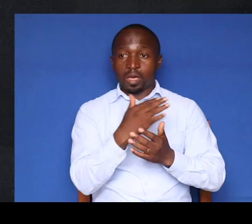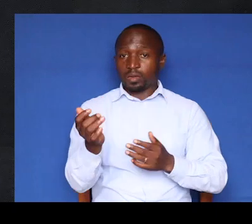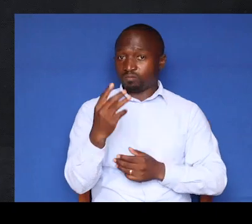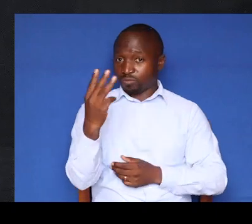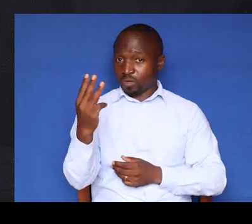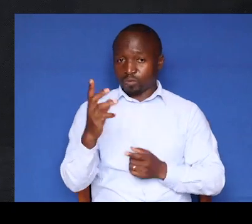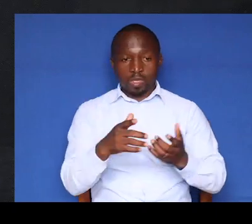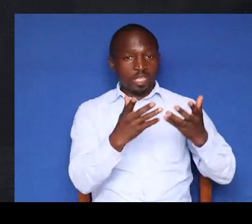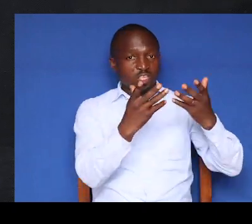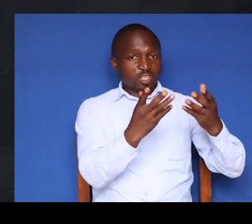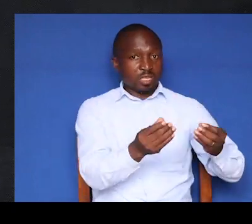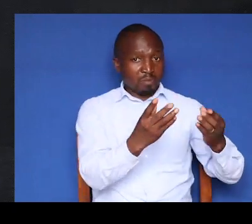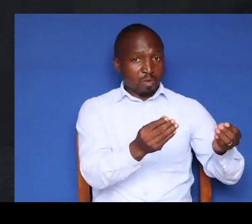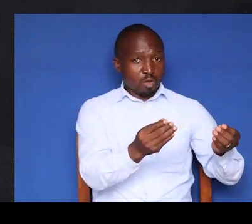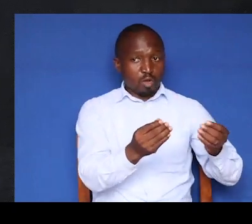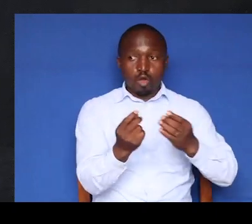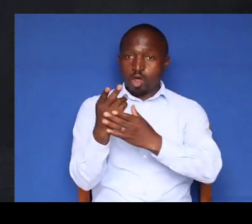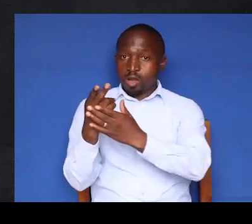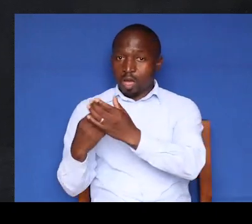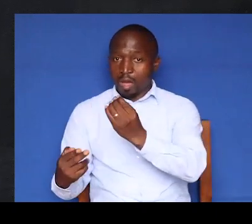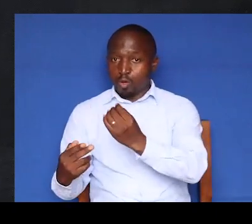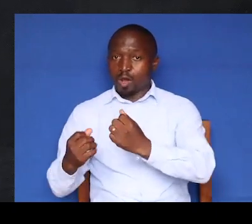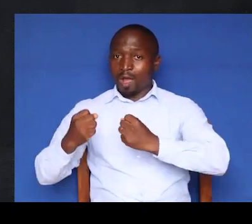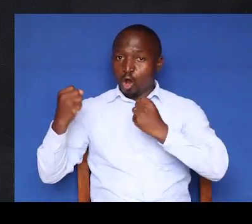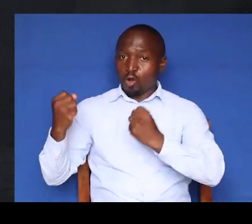river regime, something which has already been given.